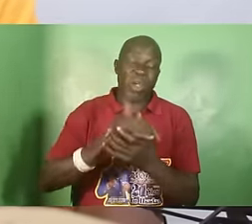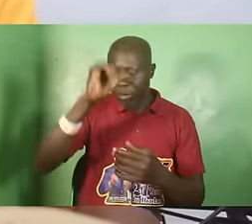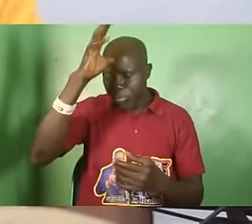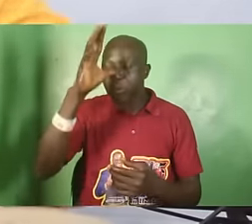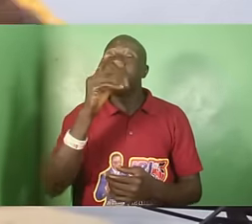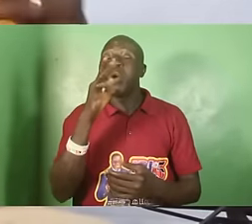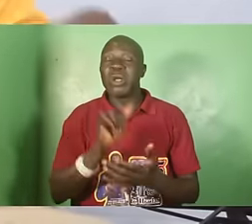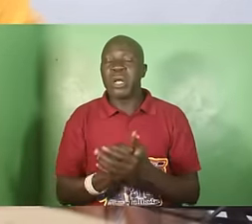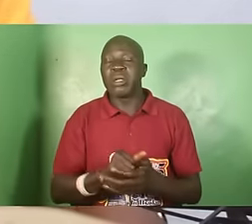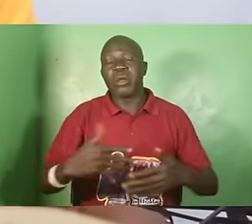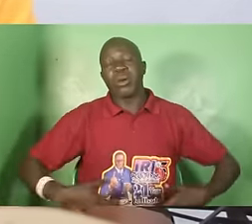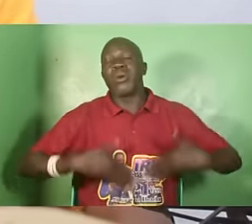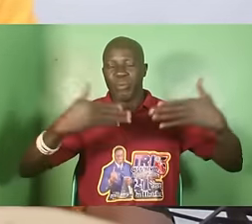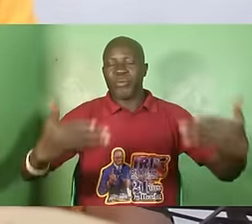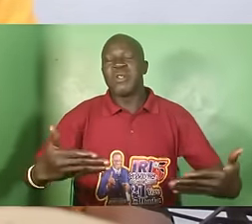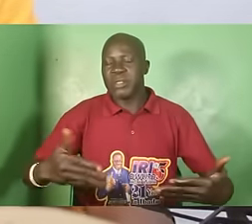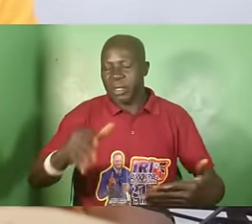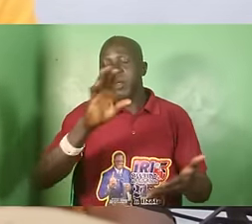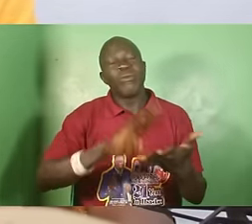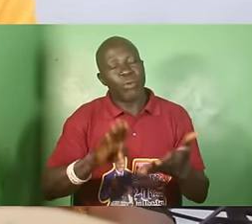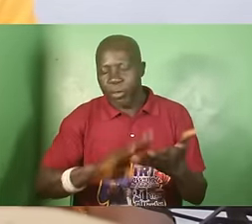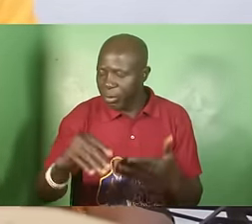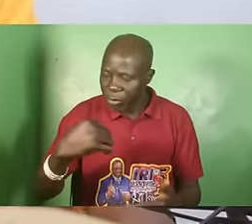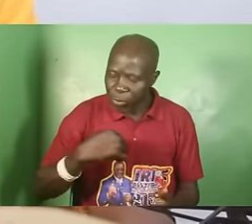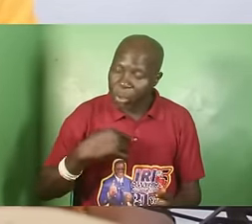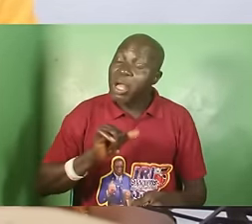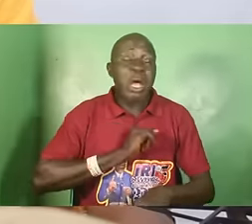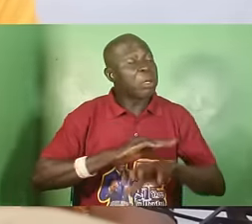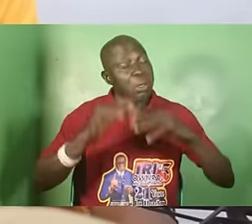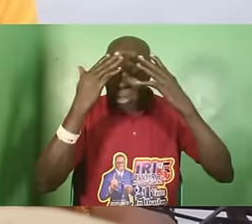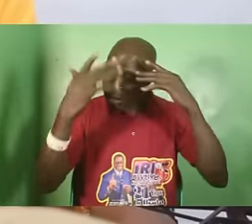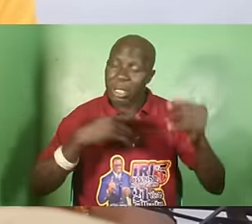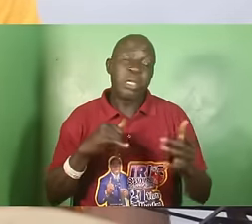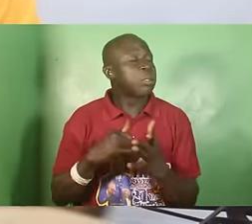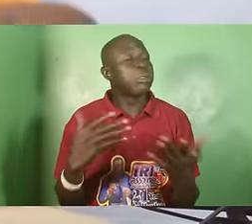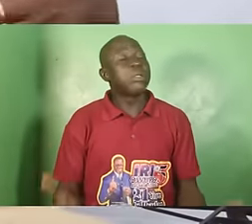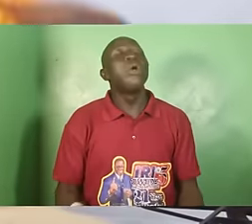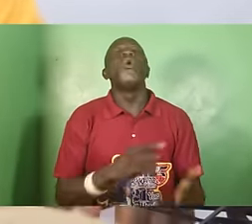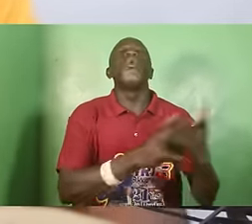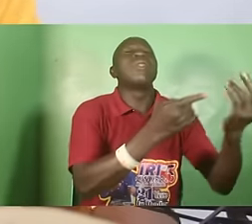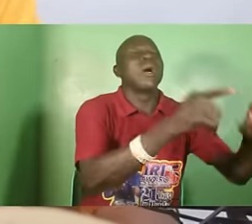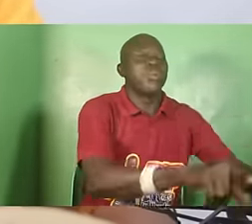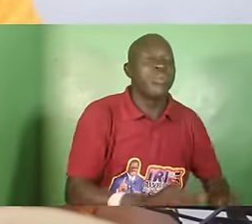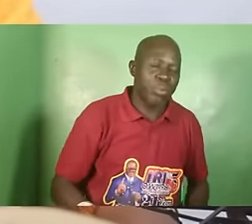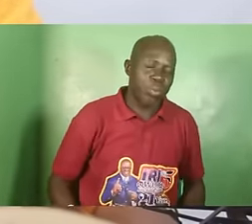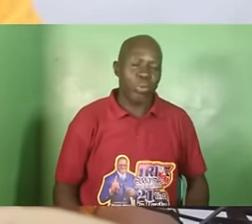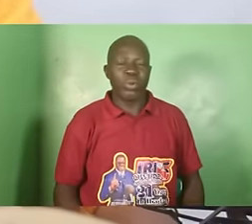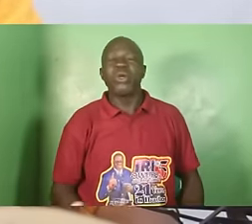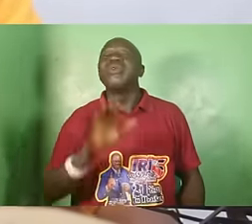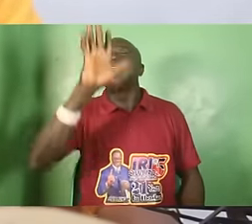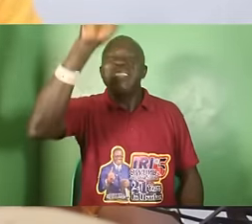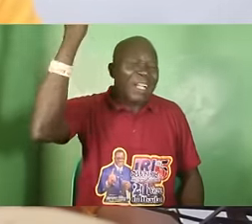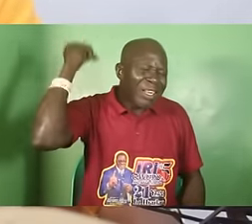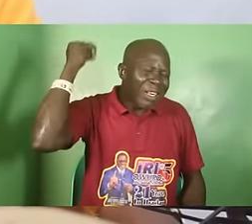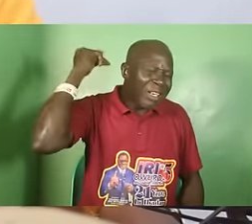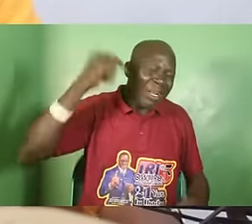his mother confessed that forgive me. I don't know that is it will be. What happened? He said she